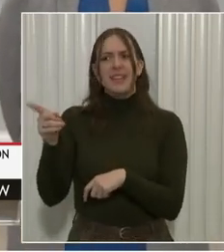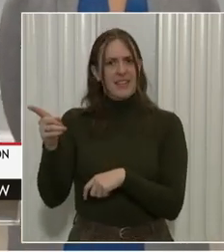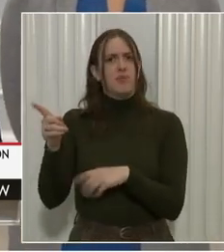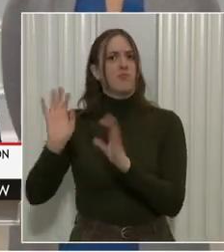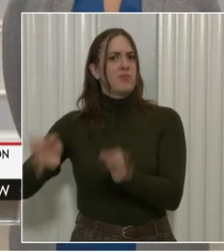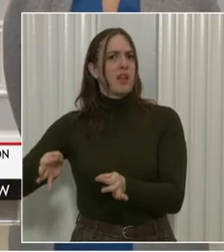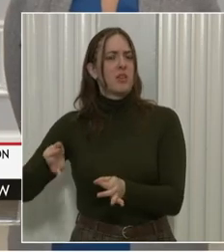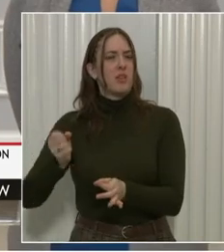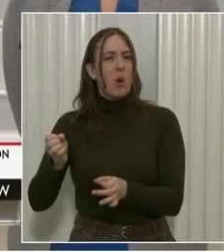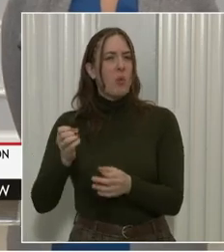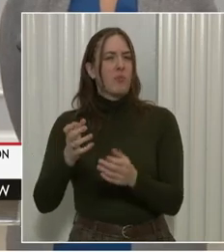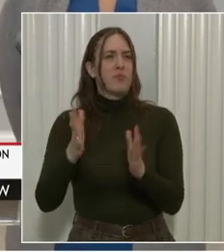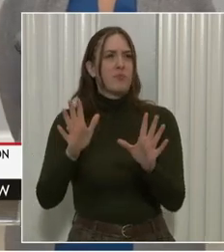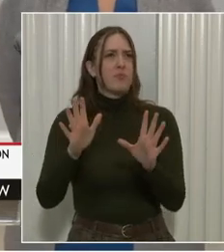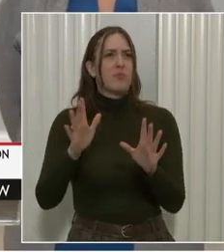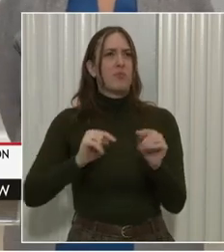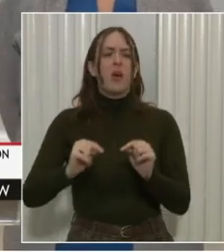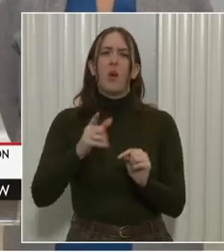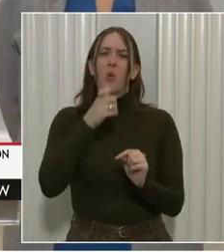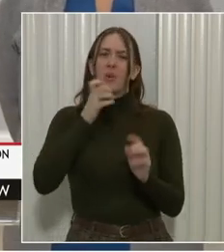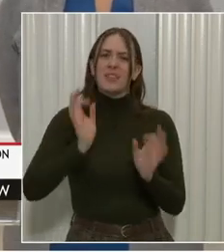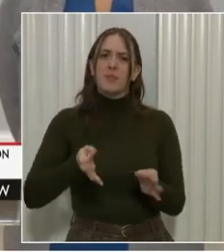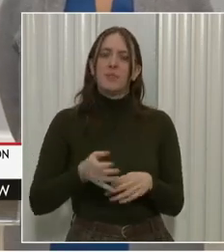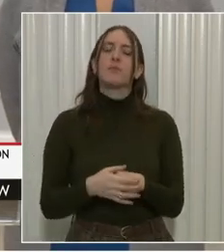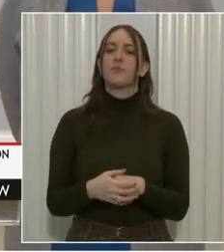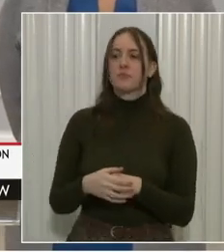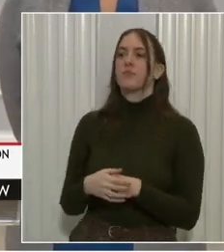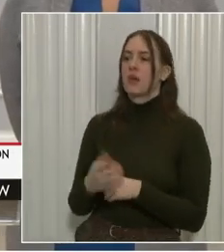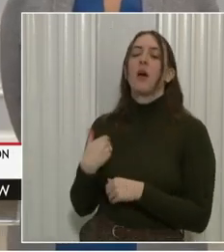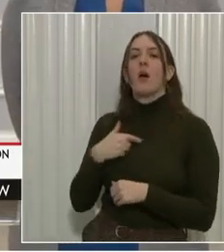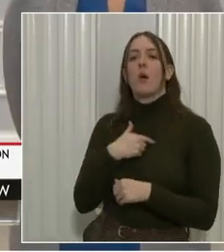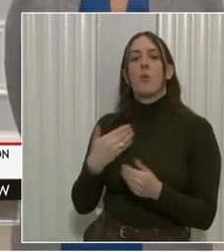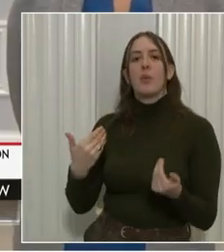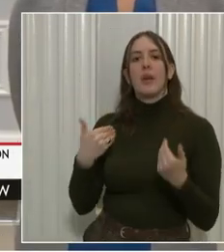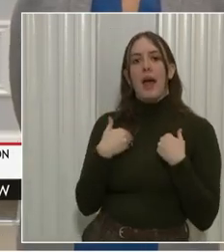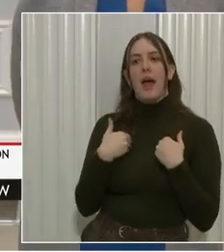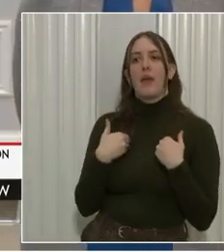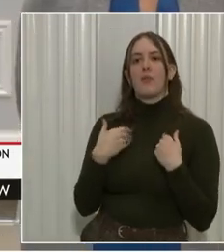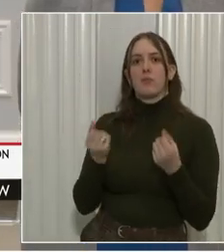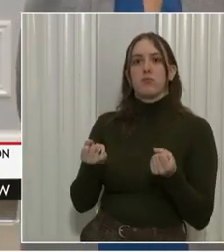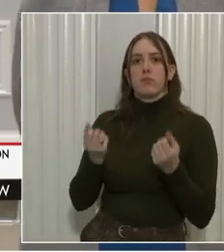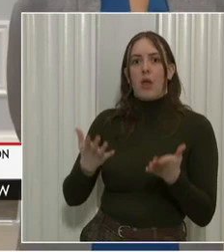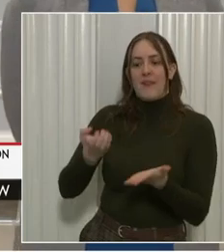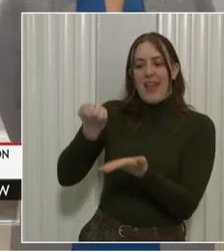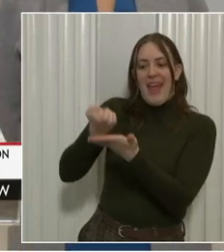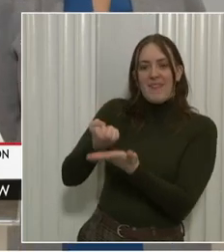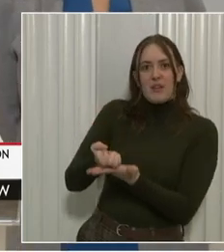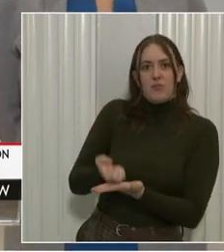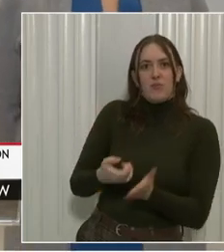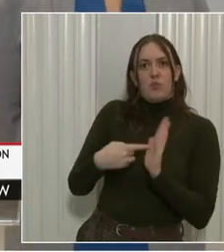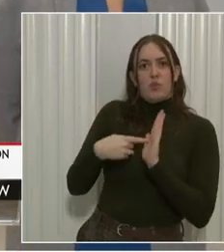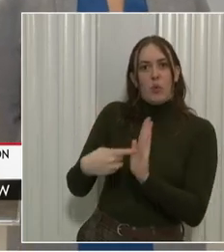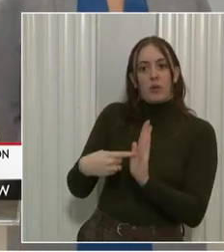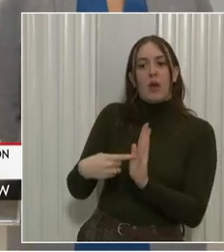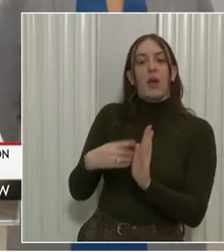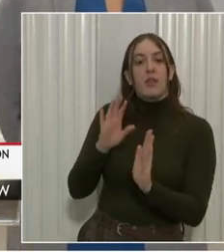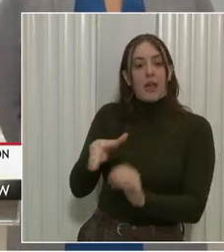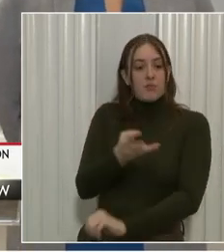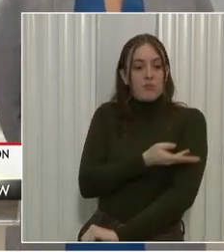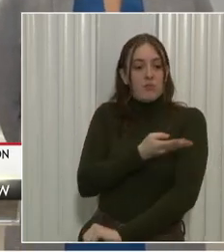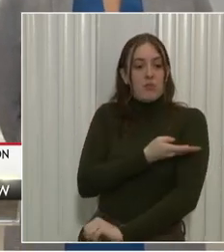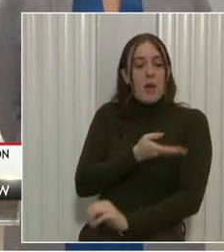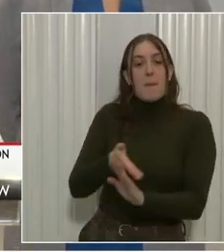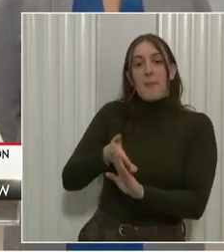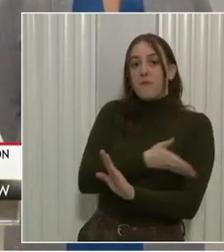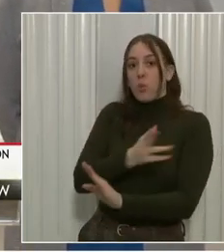now? Yep. So we have very, very robust evidence-based pre-hospital treatment protocols. We developed a pilot protocol